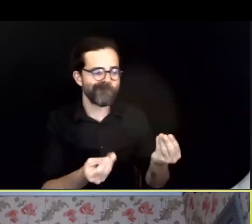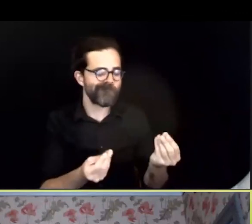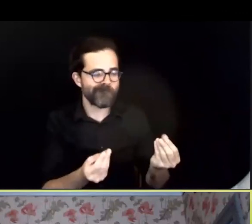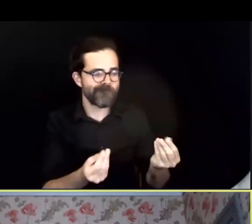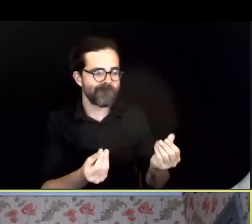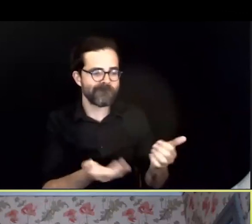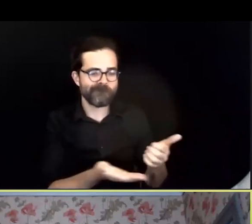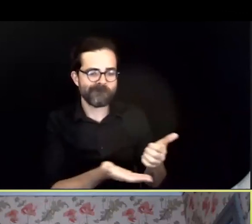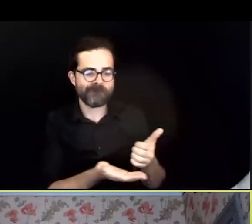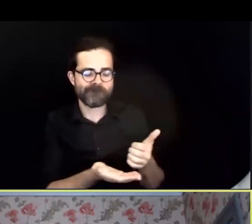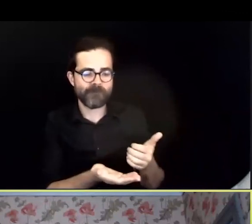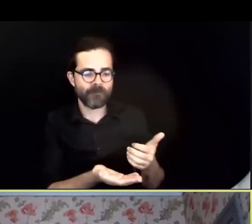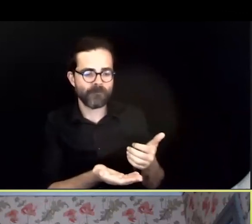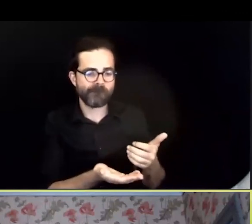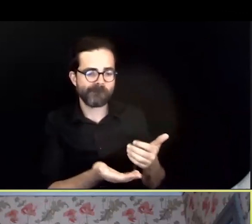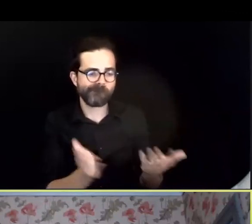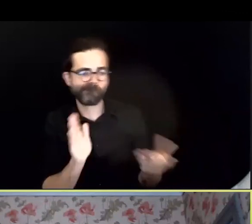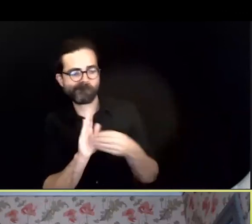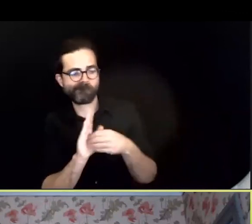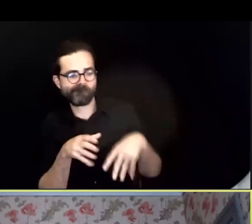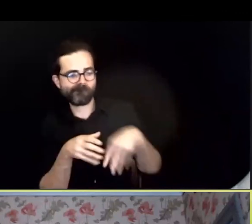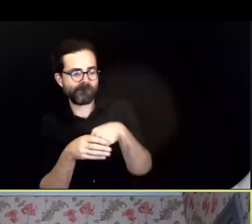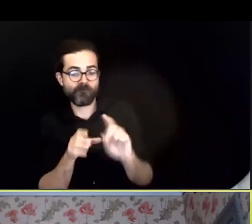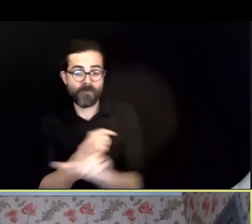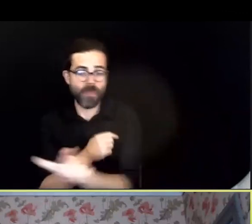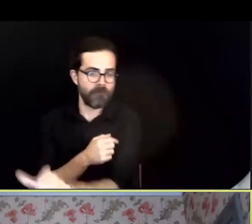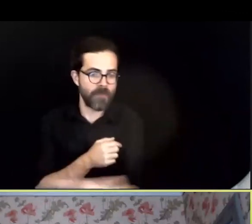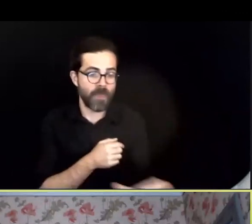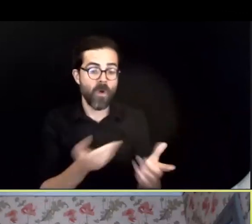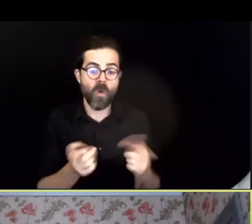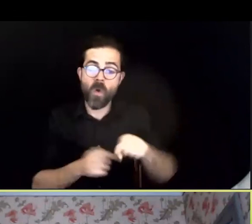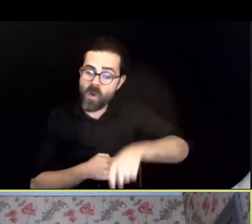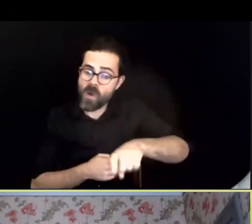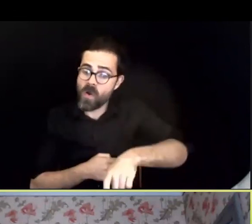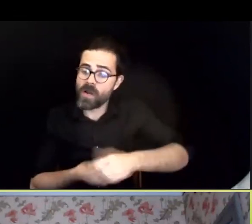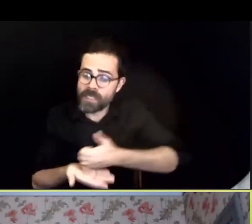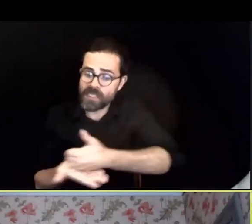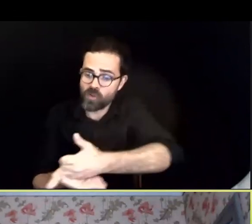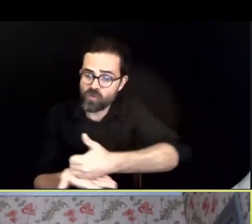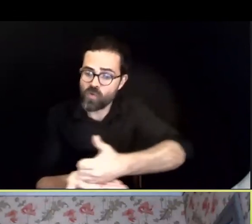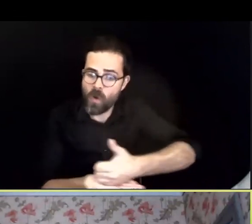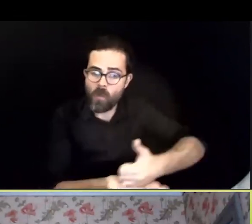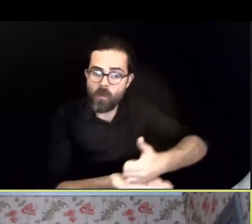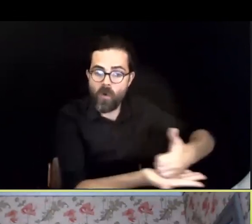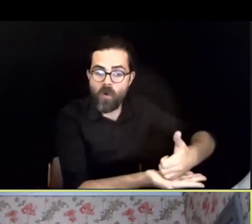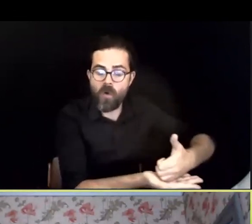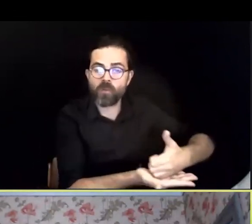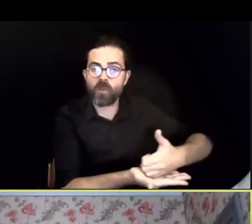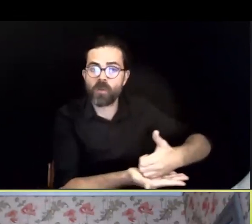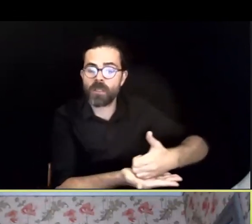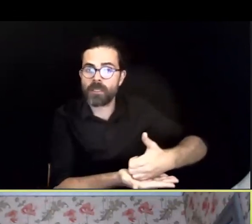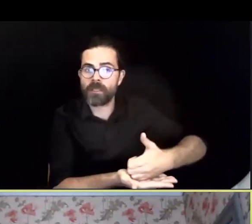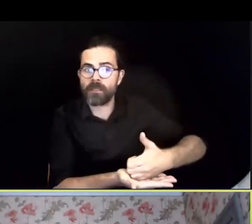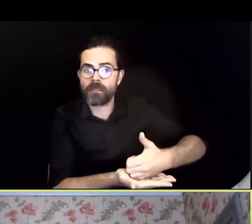the support for the using of digital services or something like that, they are relied on the